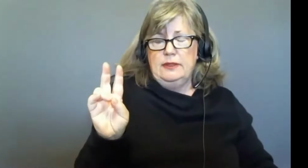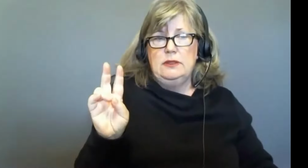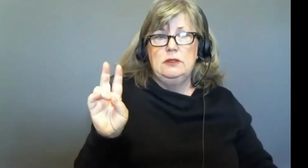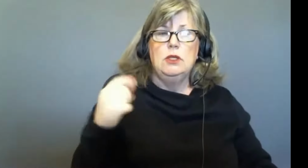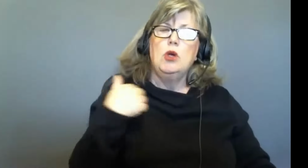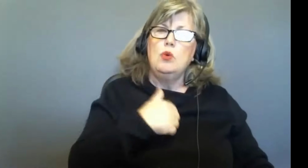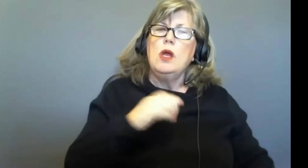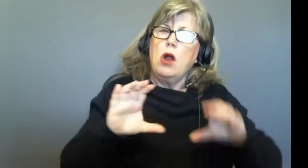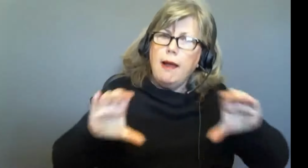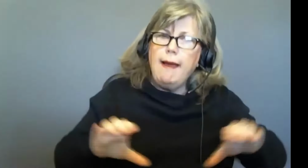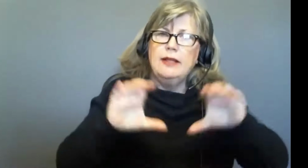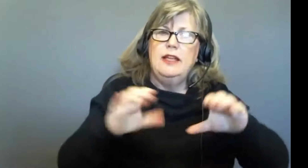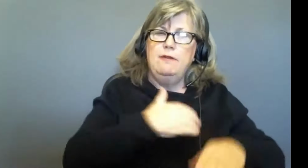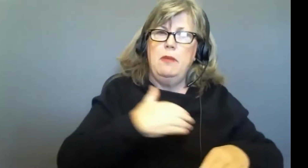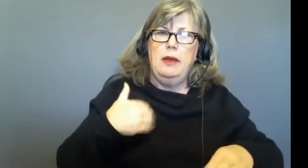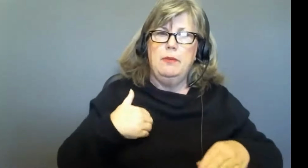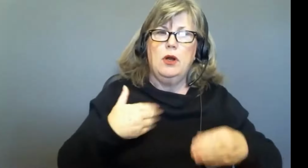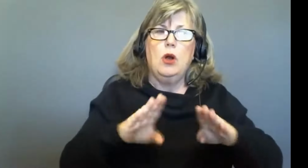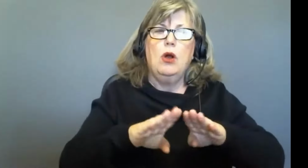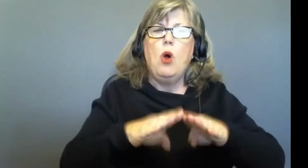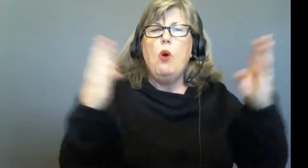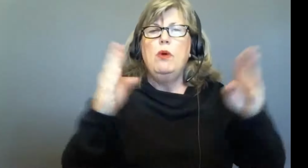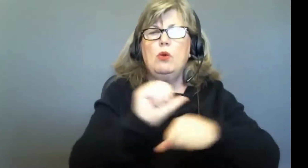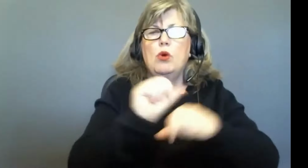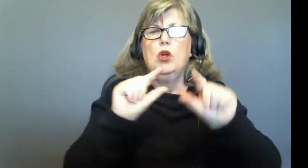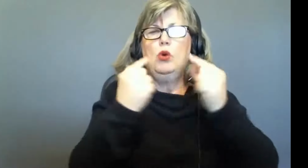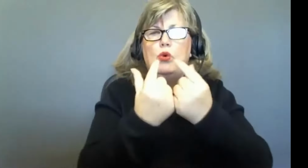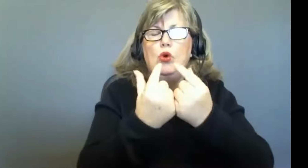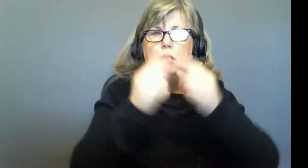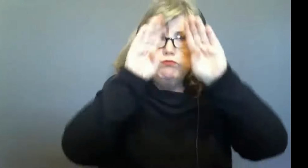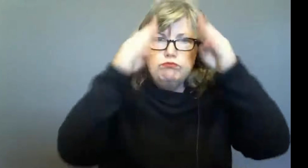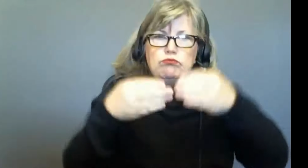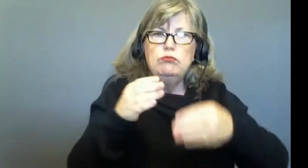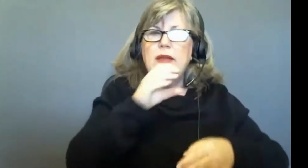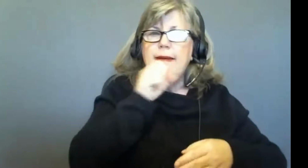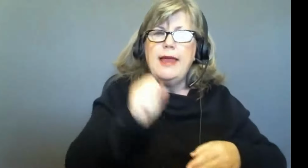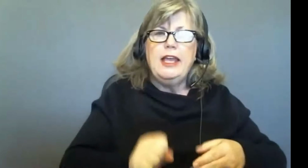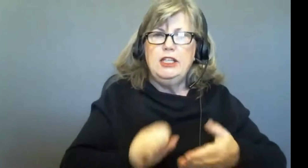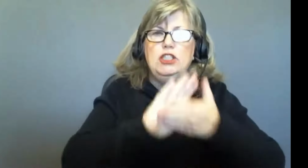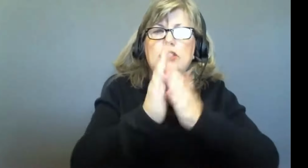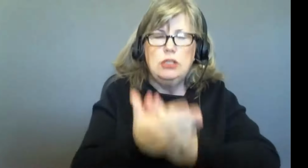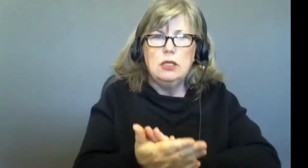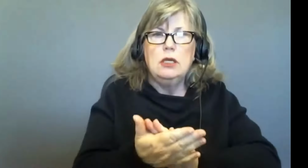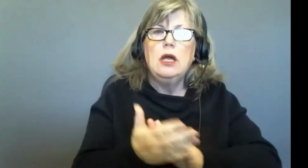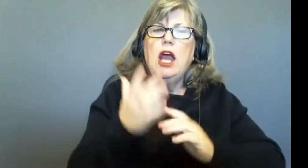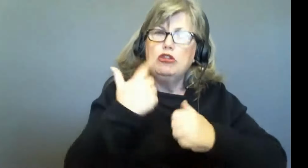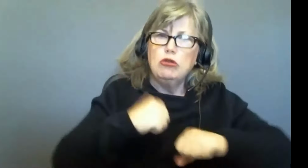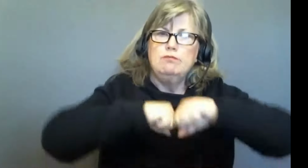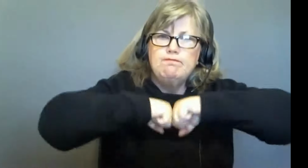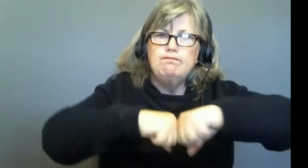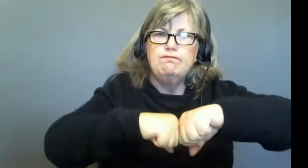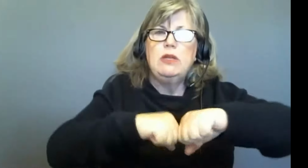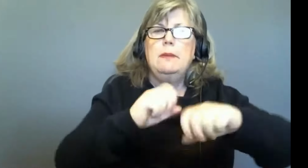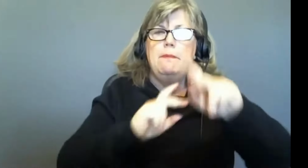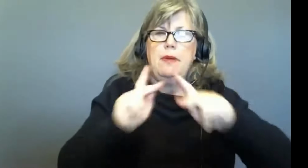active member of the open-ended working group on aging in the purpose of strengthening the protection of human rights of older persons